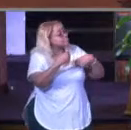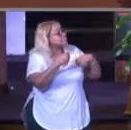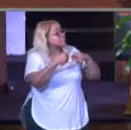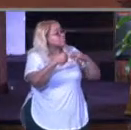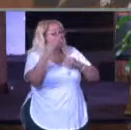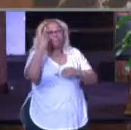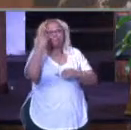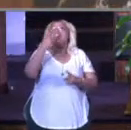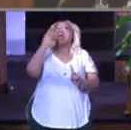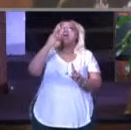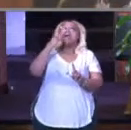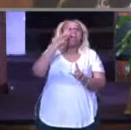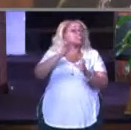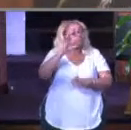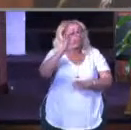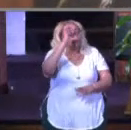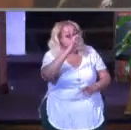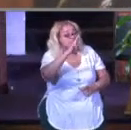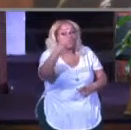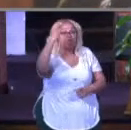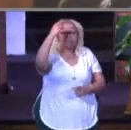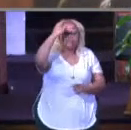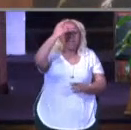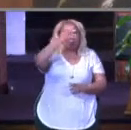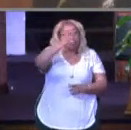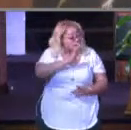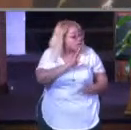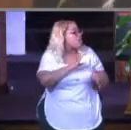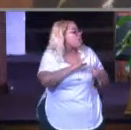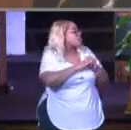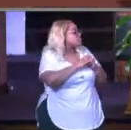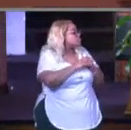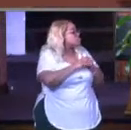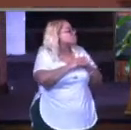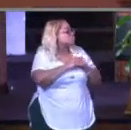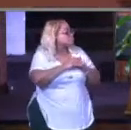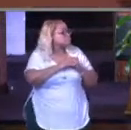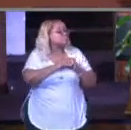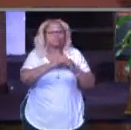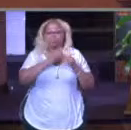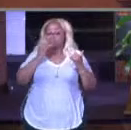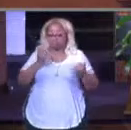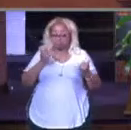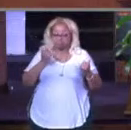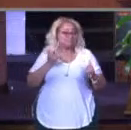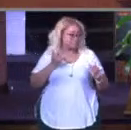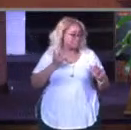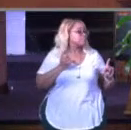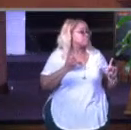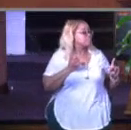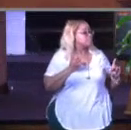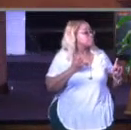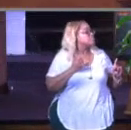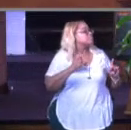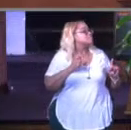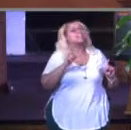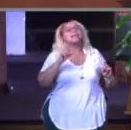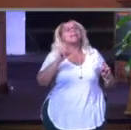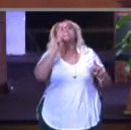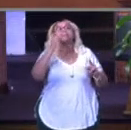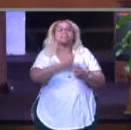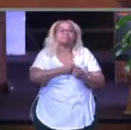you realize the Spirit searches the mind of God? So today, this will not be